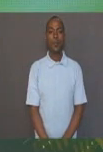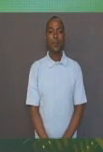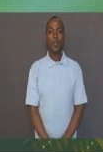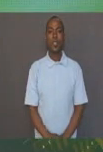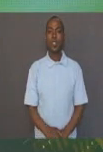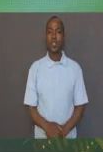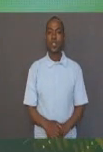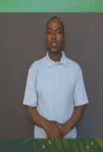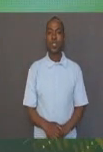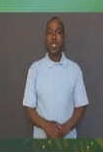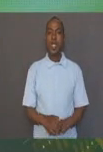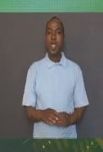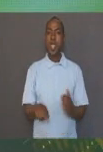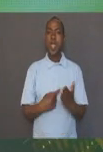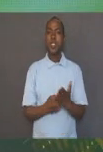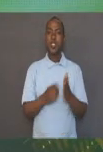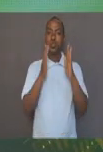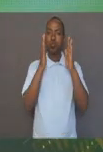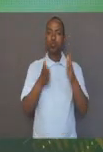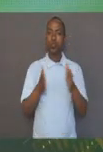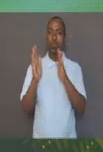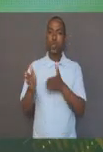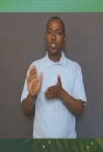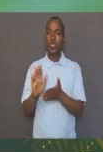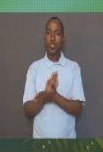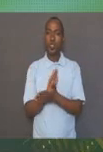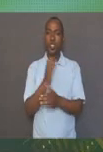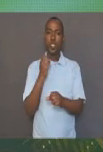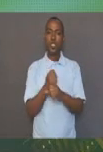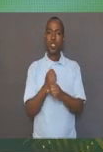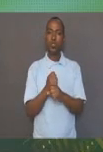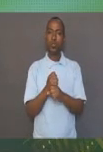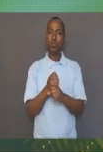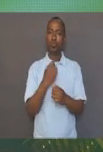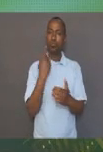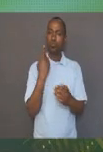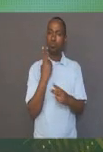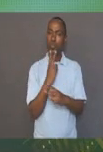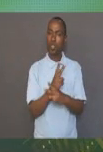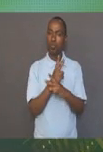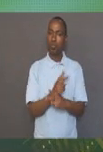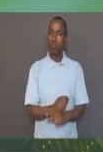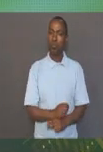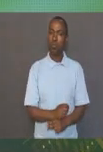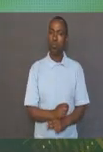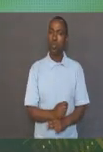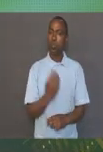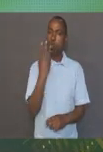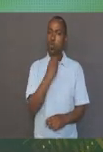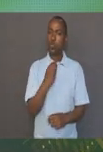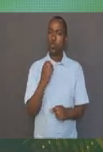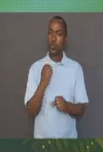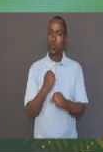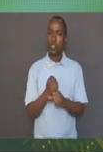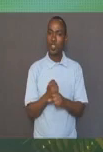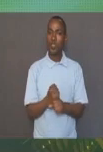Please keep these tables handy so you can review the notes you have made, as well as